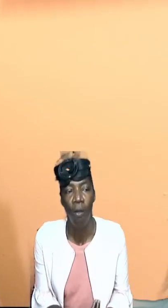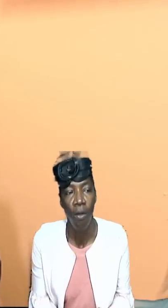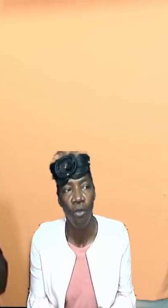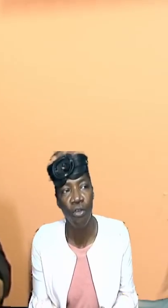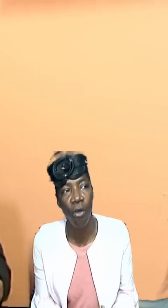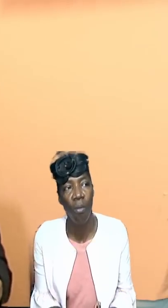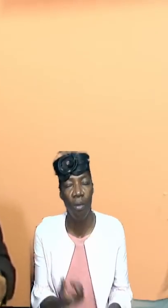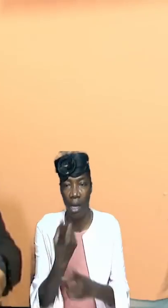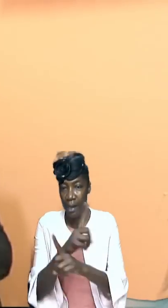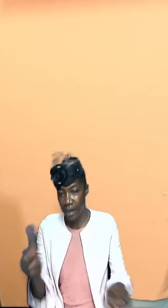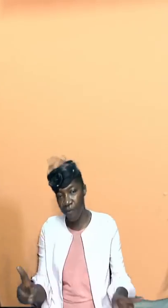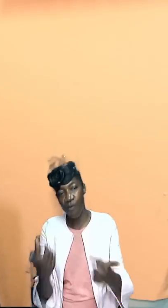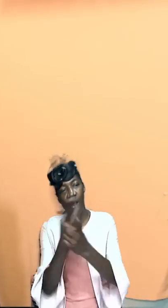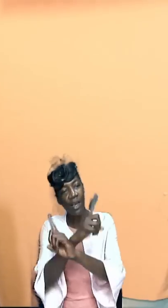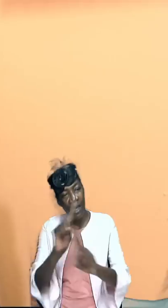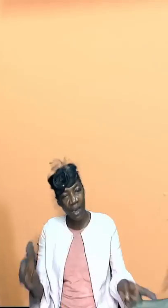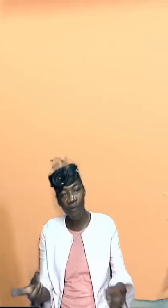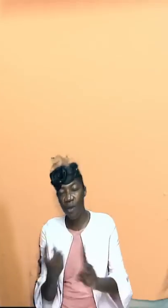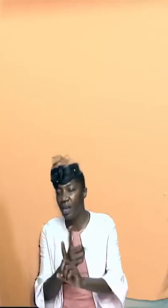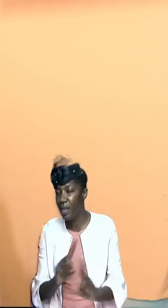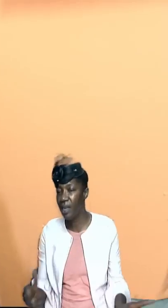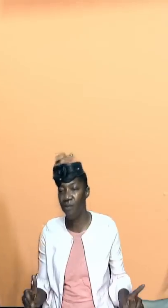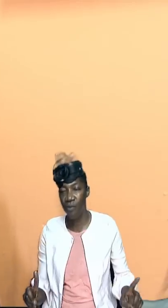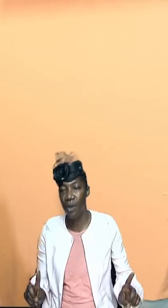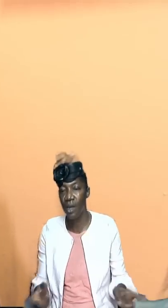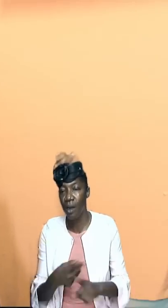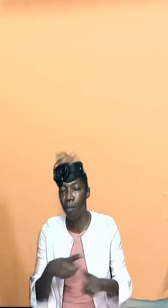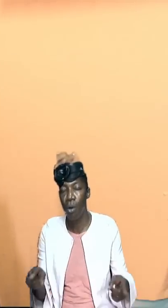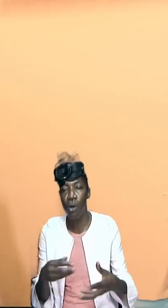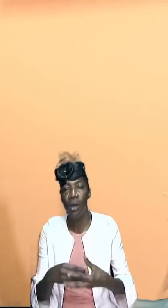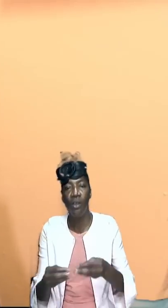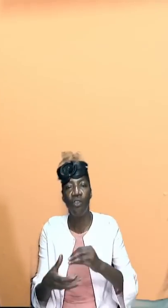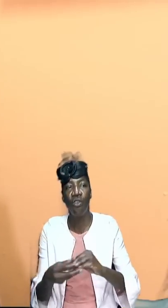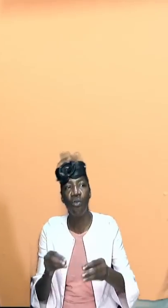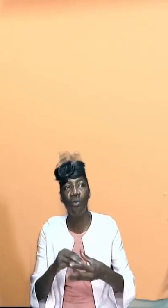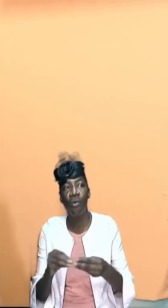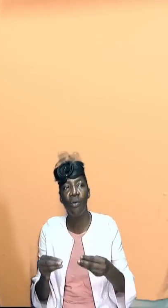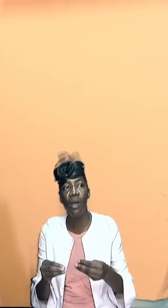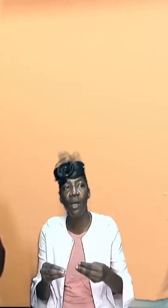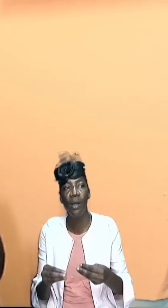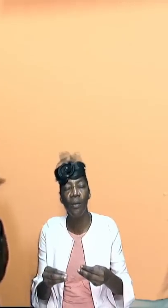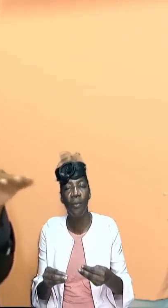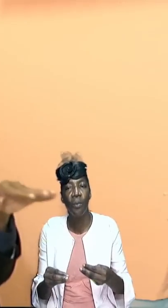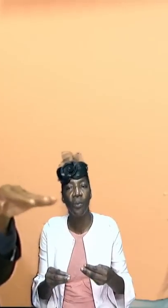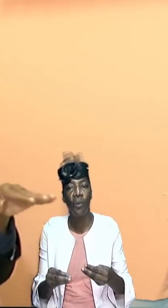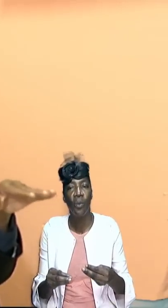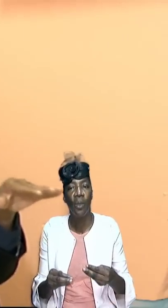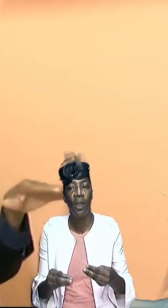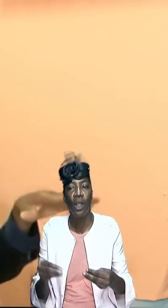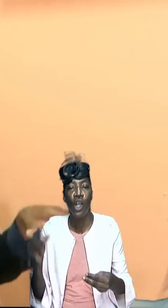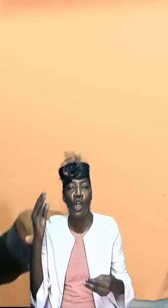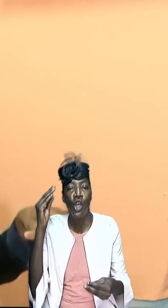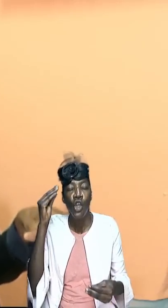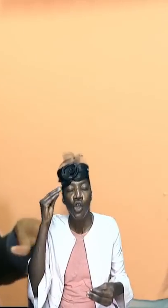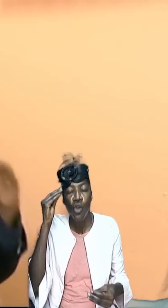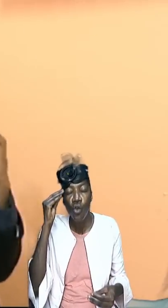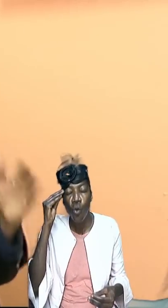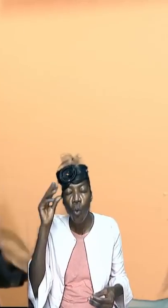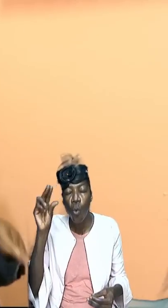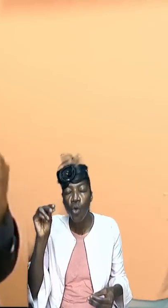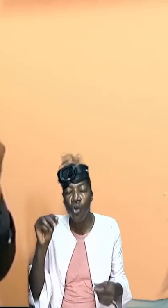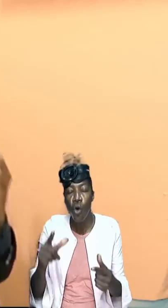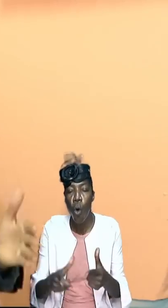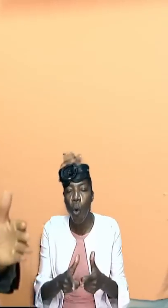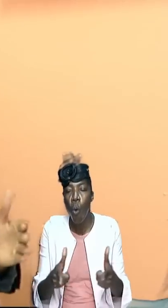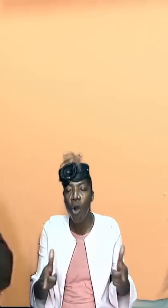were Spanish, some were this, some were that, but the story knew no language boundary. The